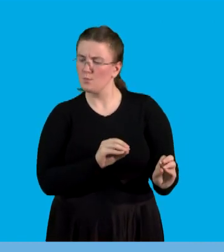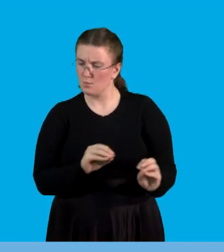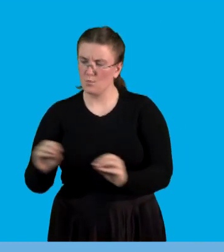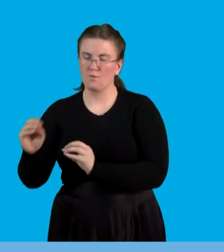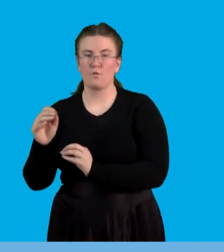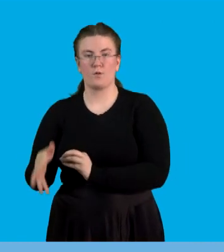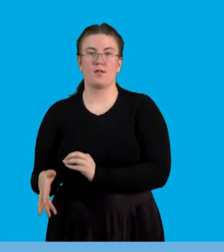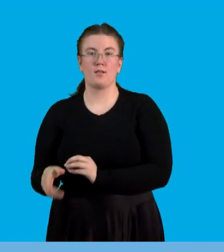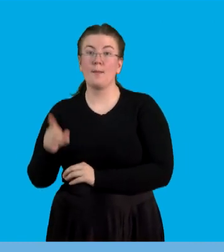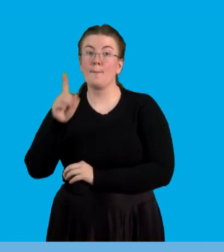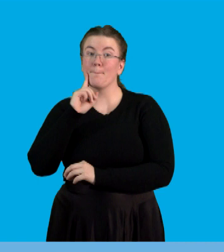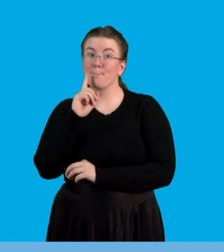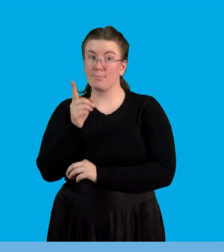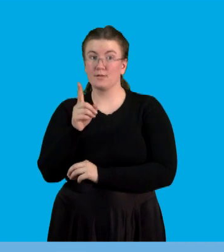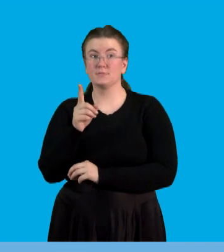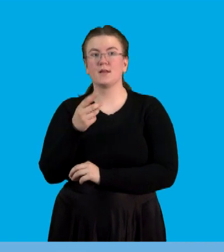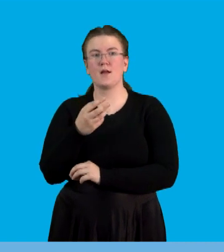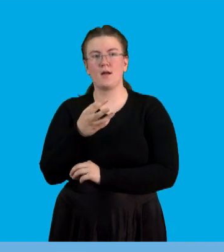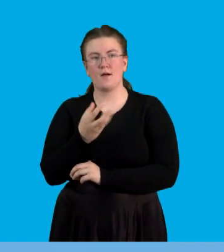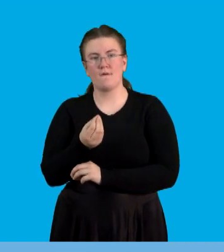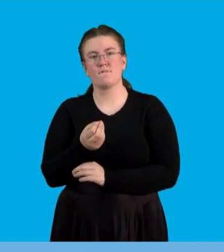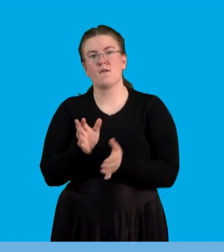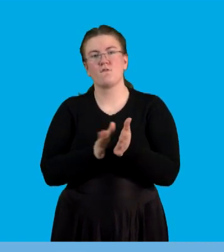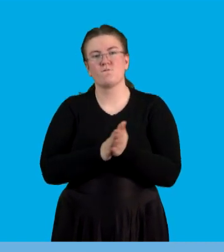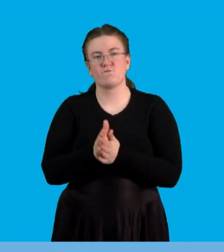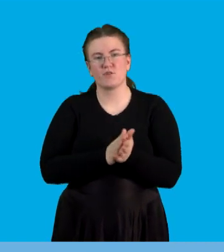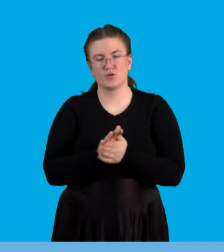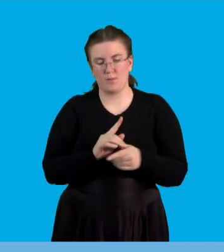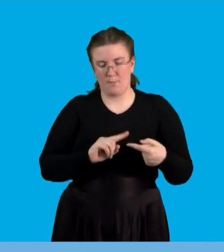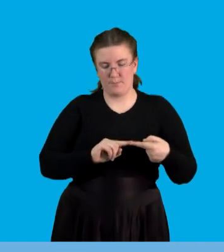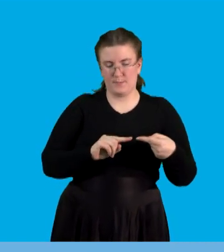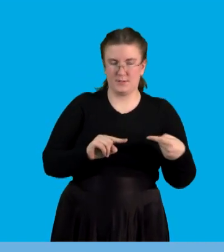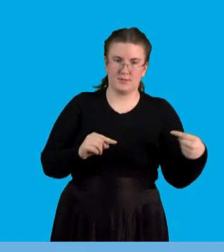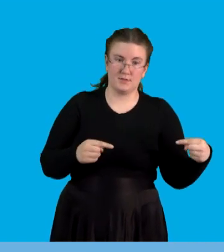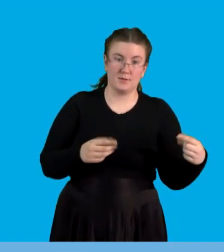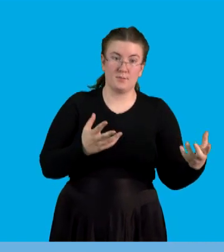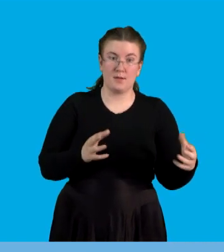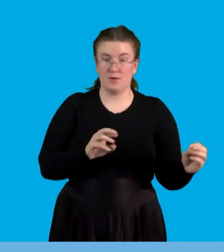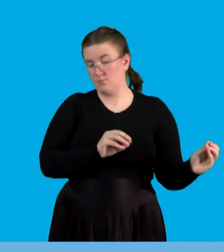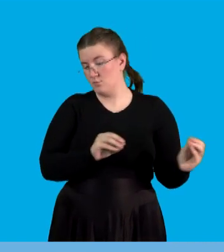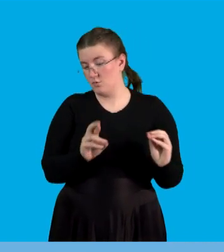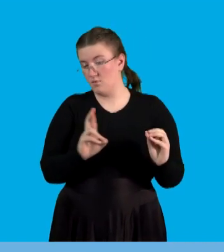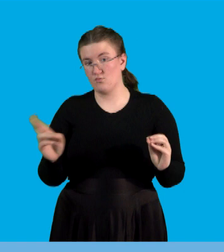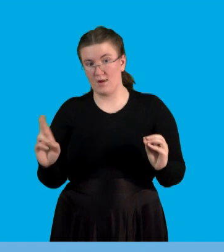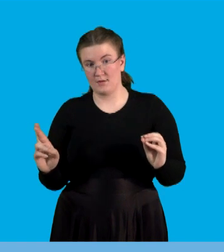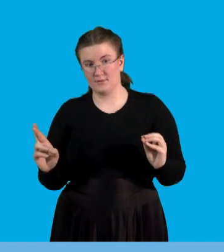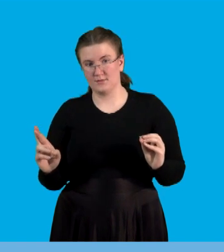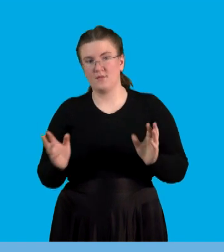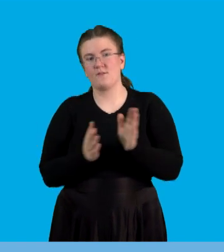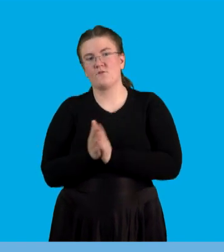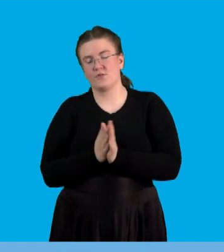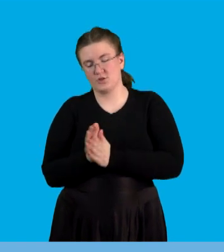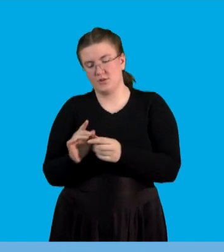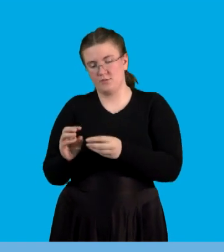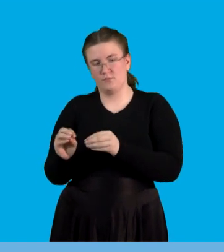always a force of friction, that is, as it says, that opposes the motion. So if the object is going to the right, then the friction is